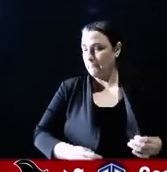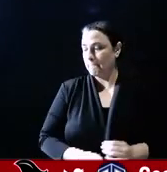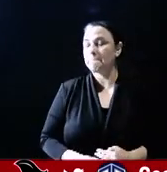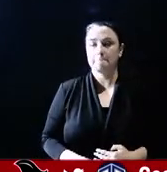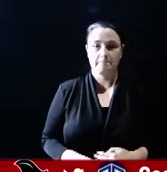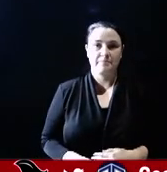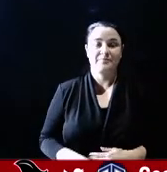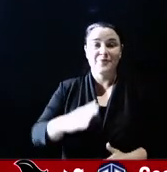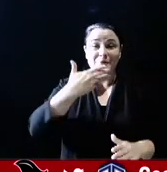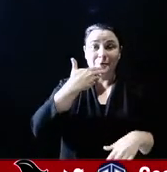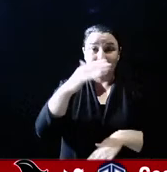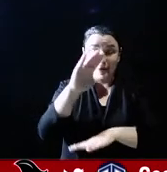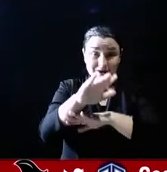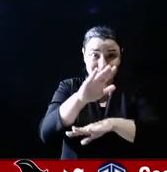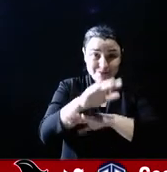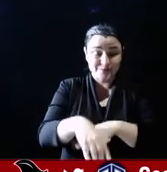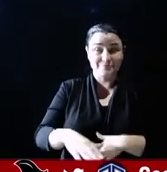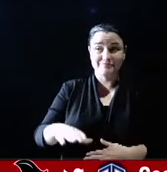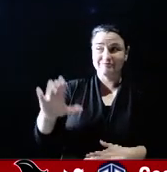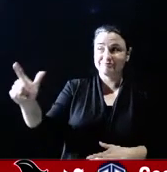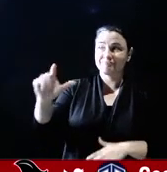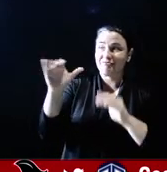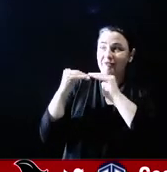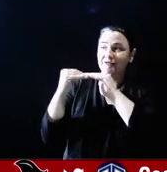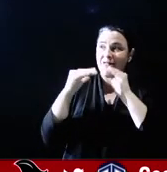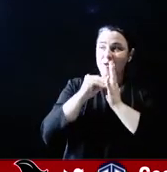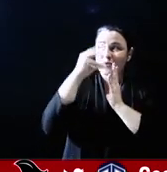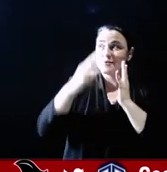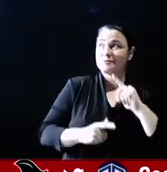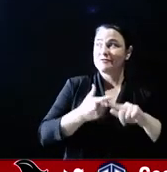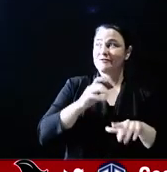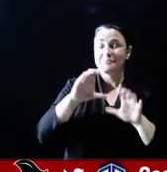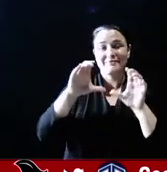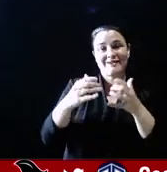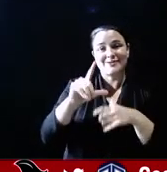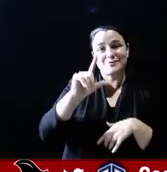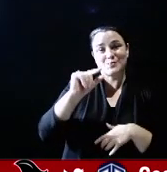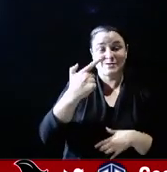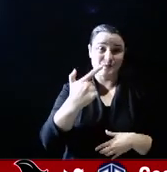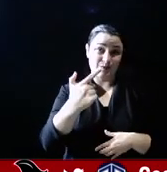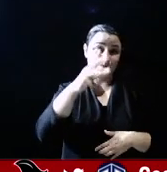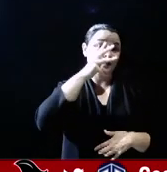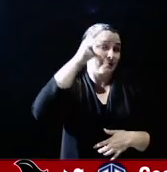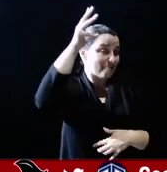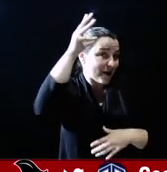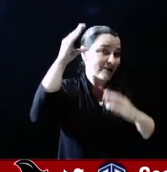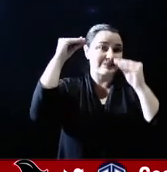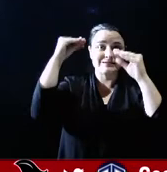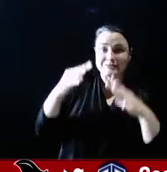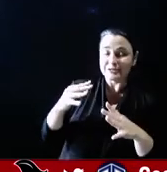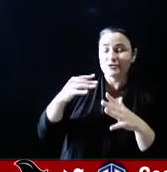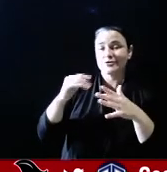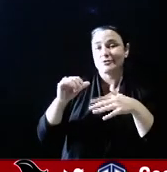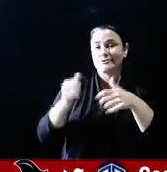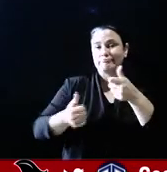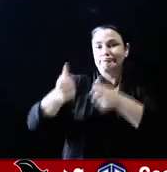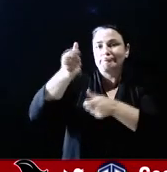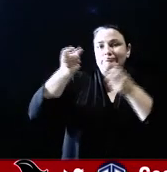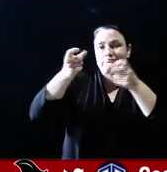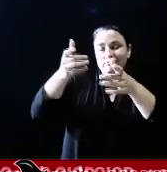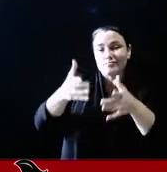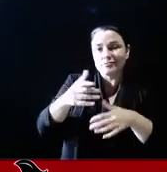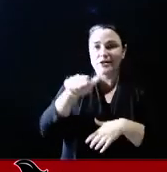Good afternoon, everyone. My fellow students of the class of 2021, parents, teachers, administrators, and other staff